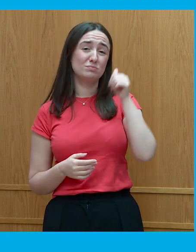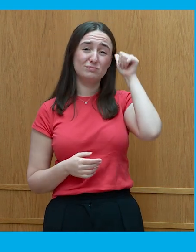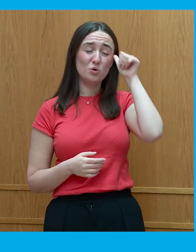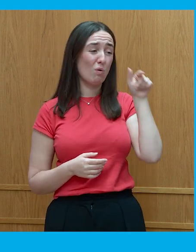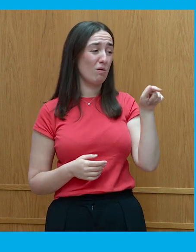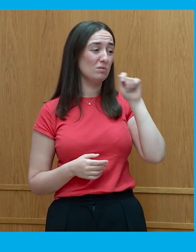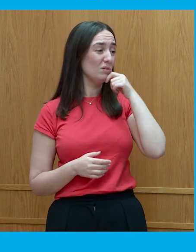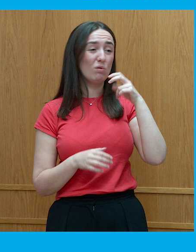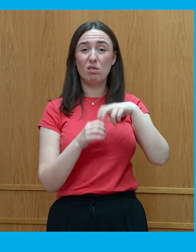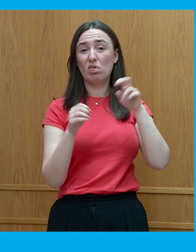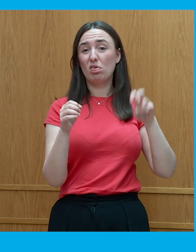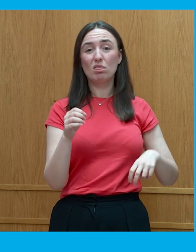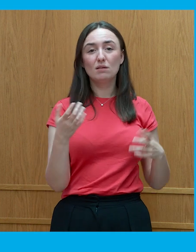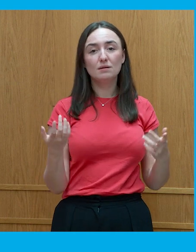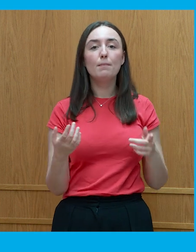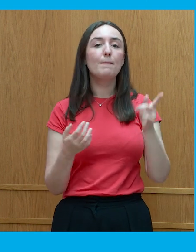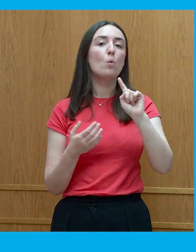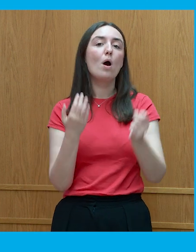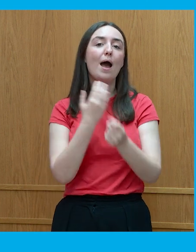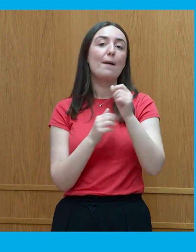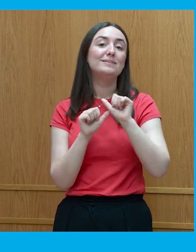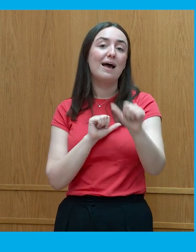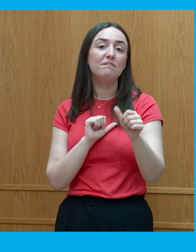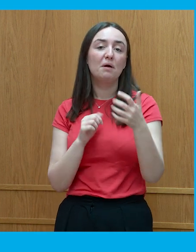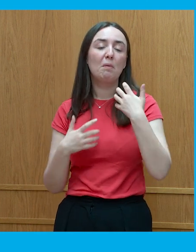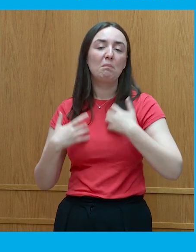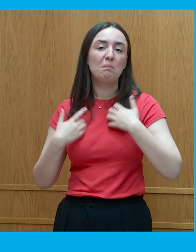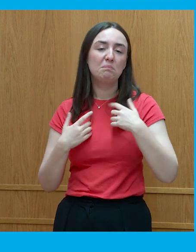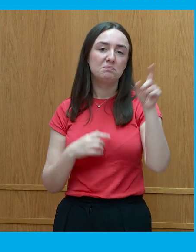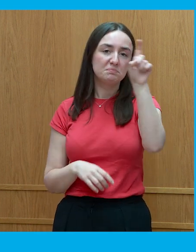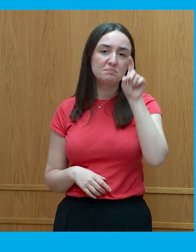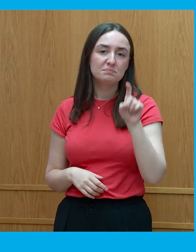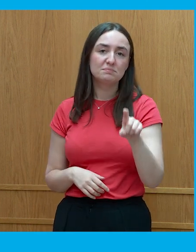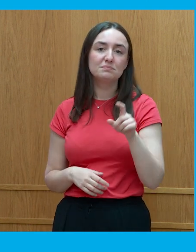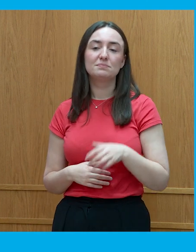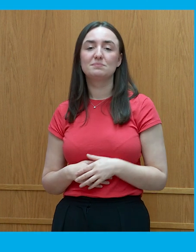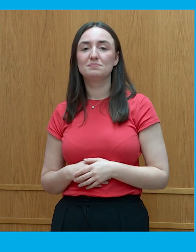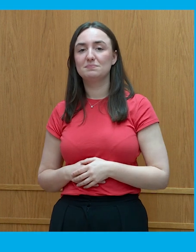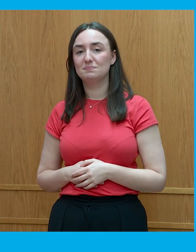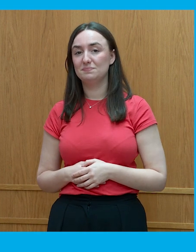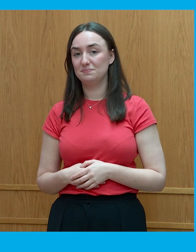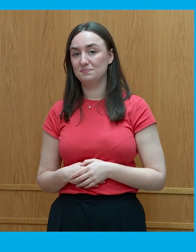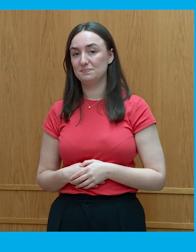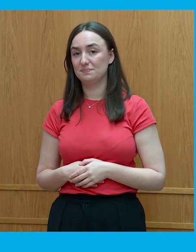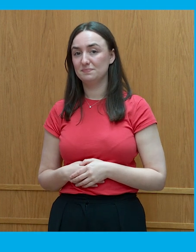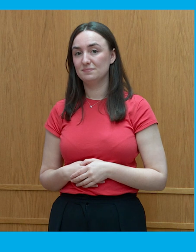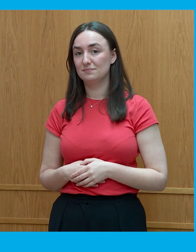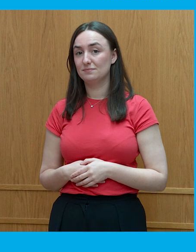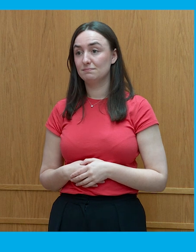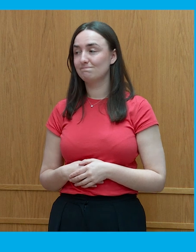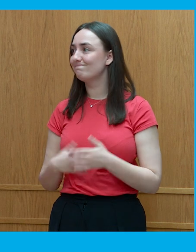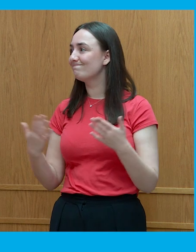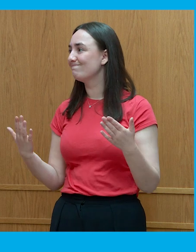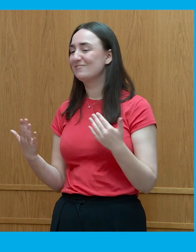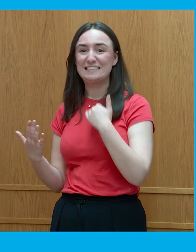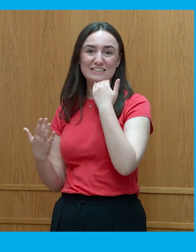but what will be the aftermath of that, I think, will be something that everyone will be watching. And I think we don't really